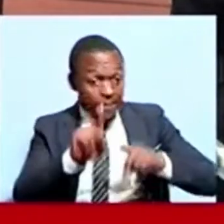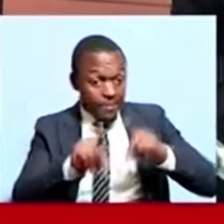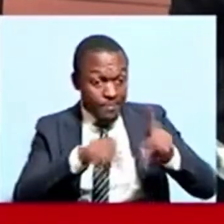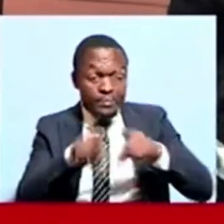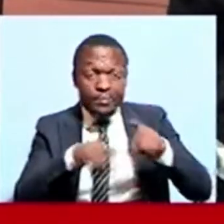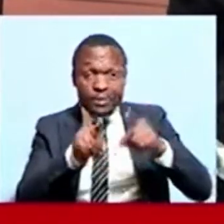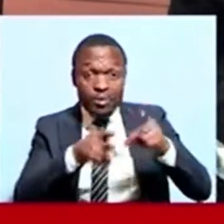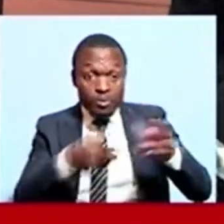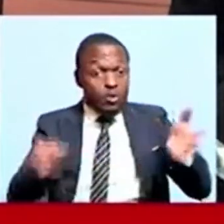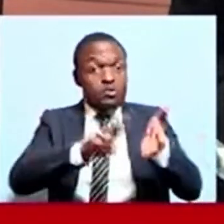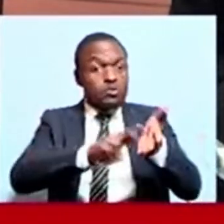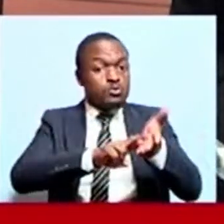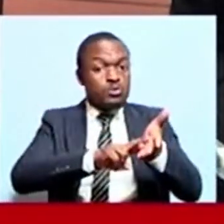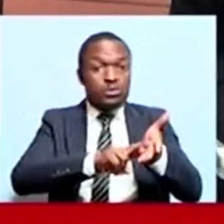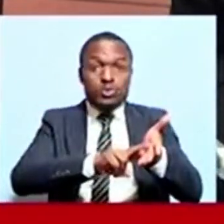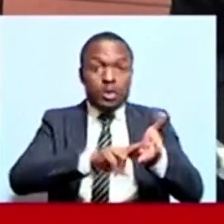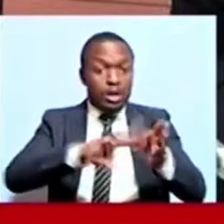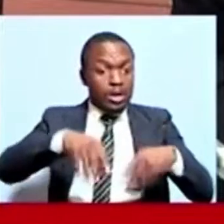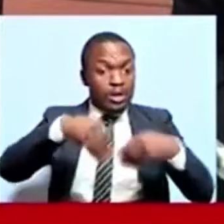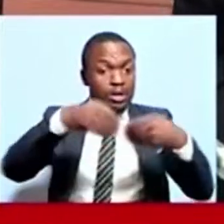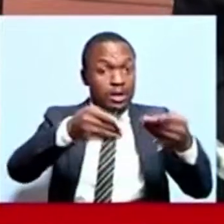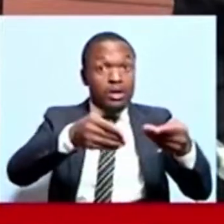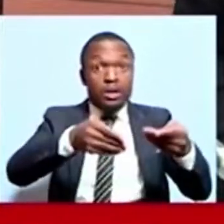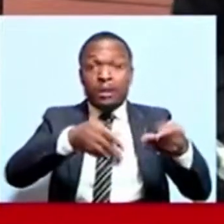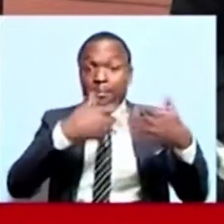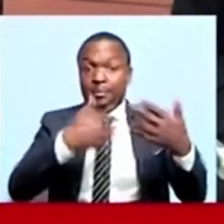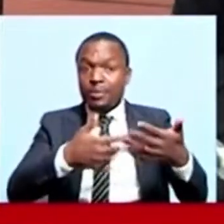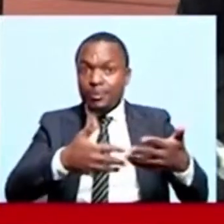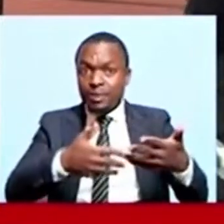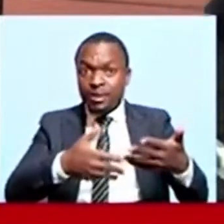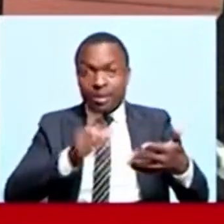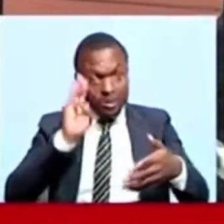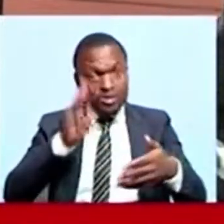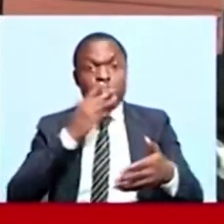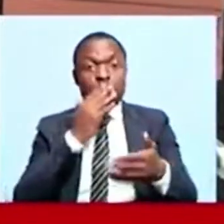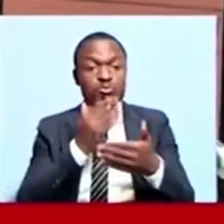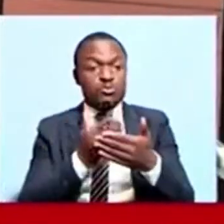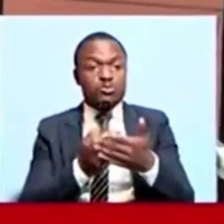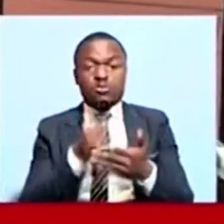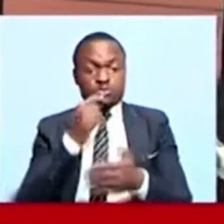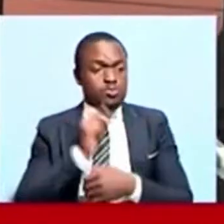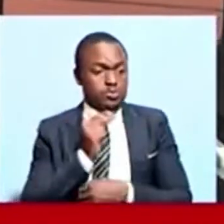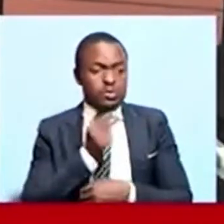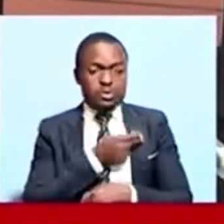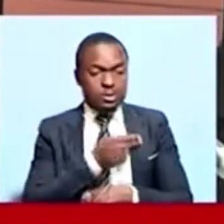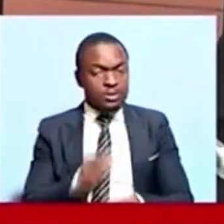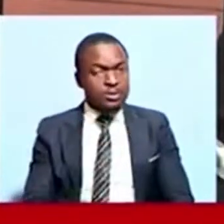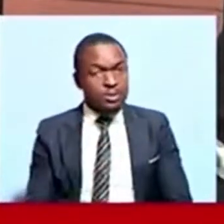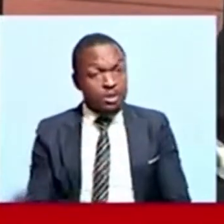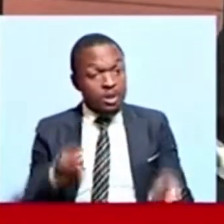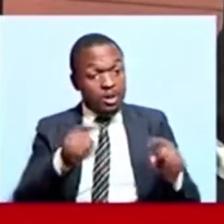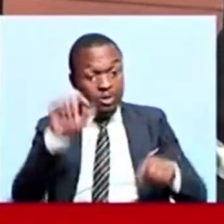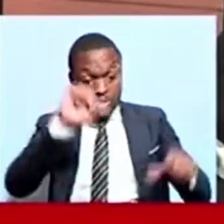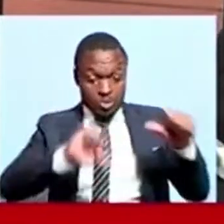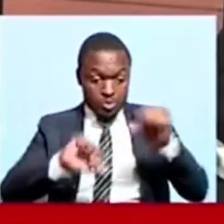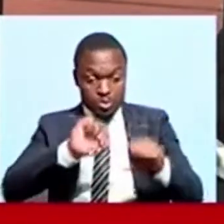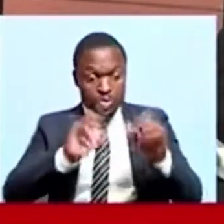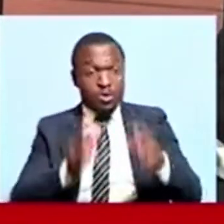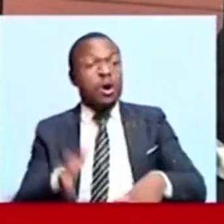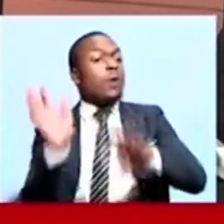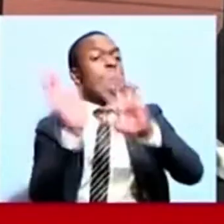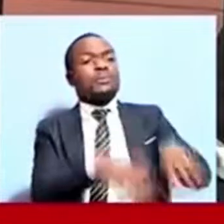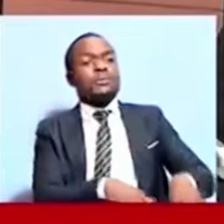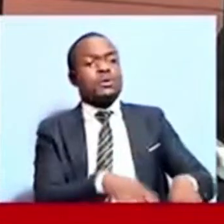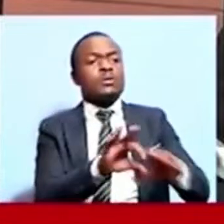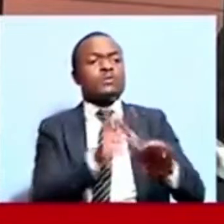resubmit documents. Then that would make sense to this committee. Unlike where you want to tell us that when the auditors went, we found